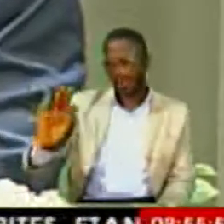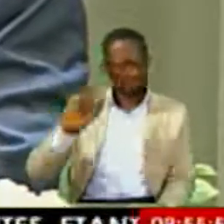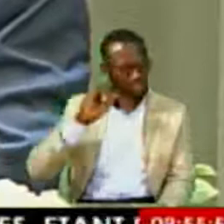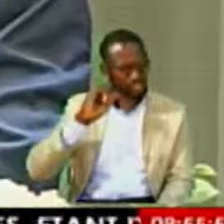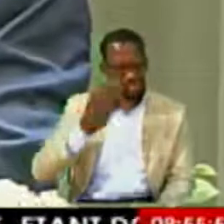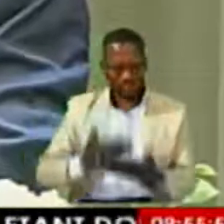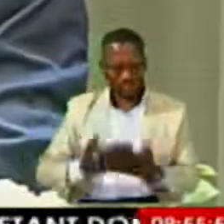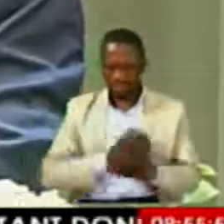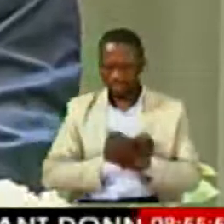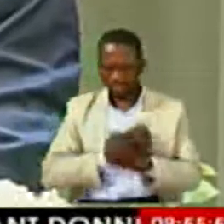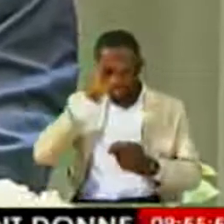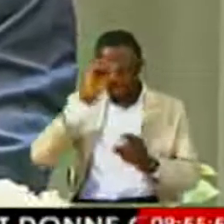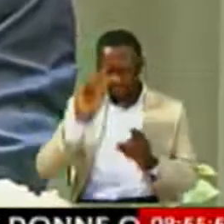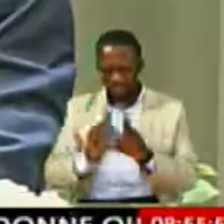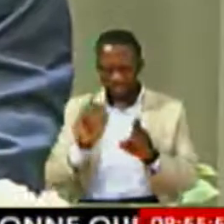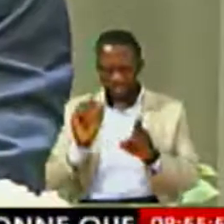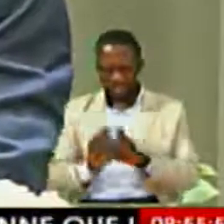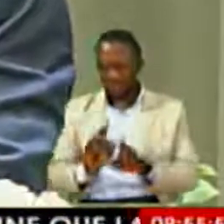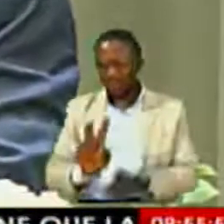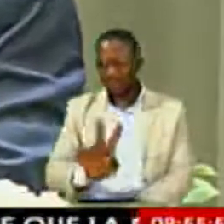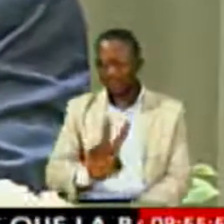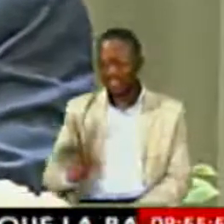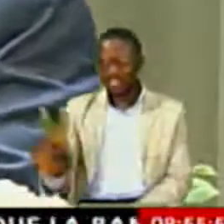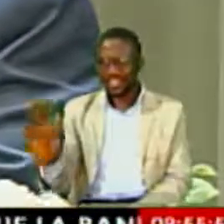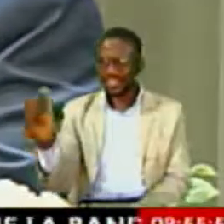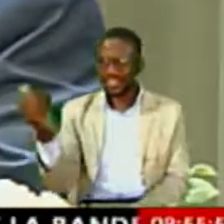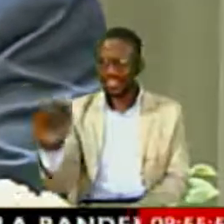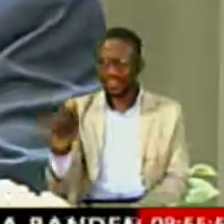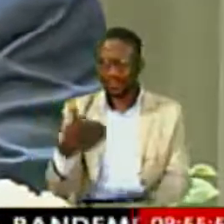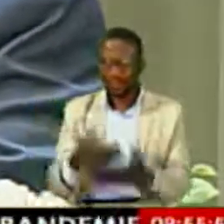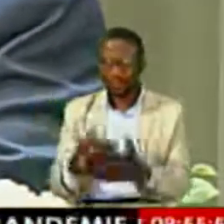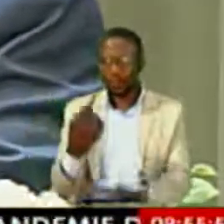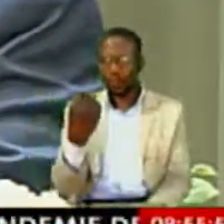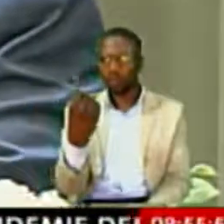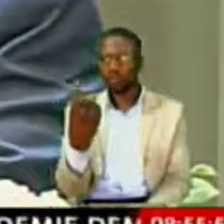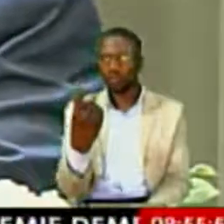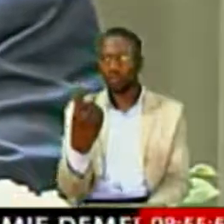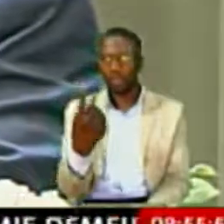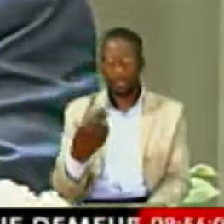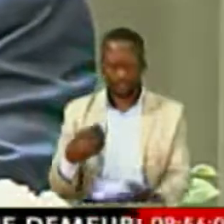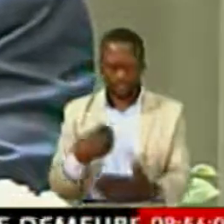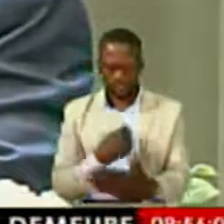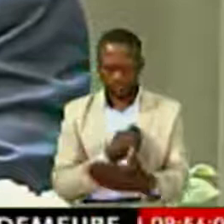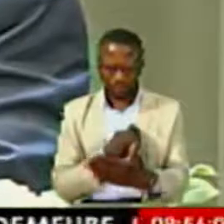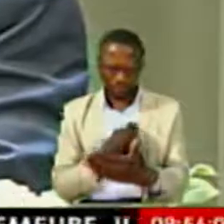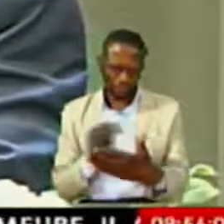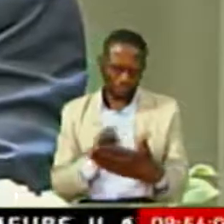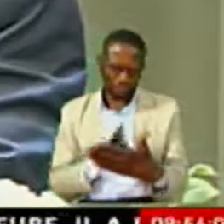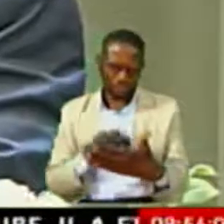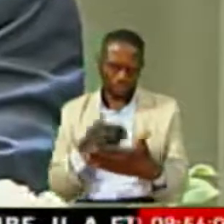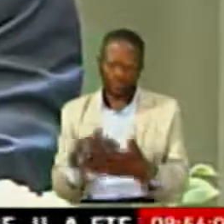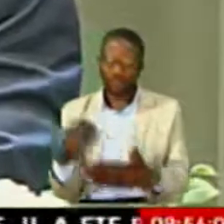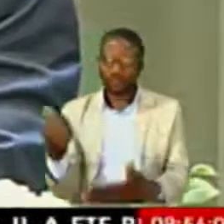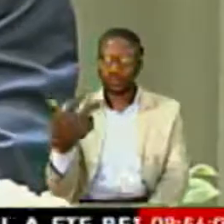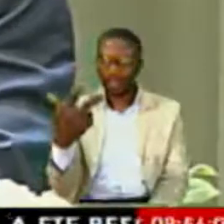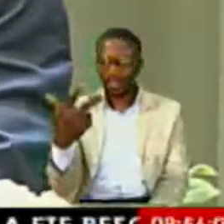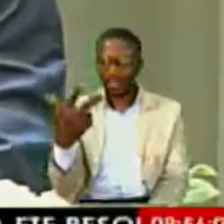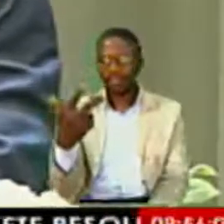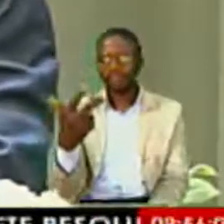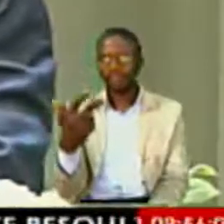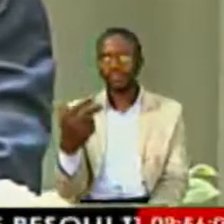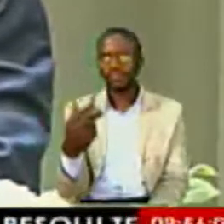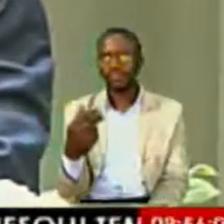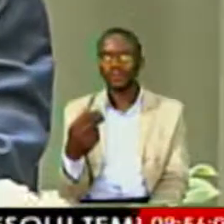beloved brothers and sisters. À partir du verset 10 au verset 11. Verse 11 to 12. Nous lirons jusqu'à 13. We'll read up to 13. Et